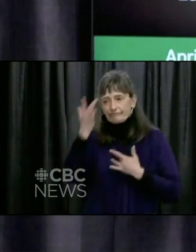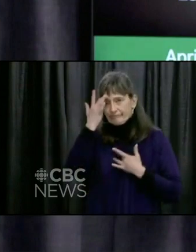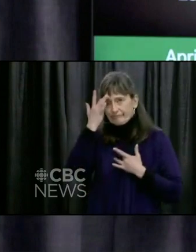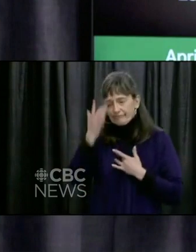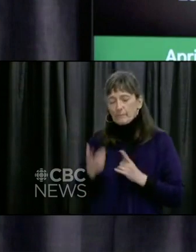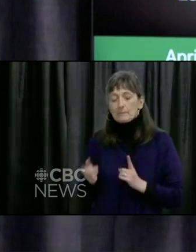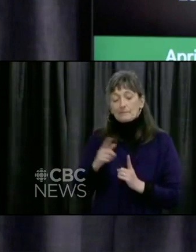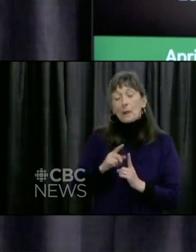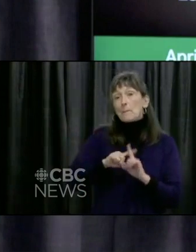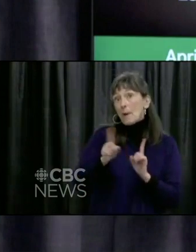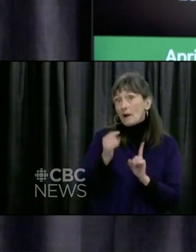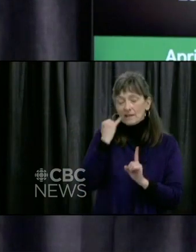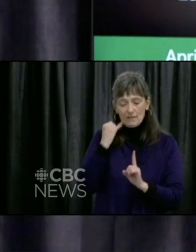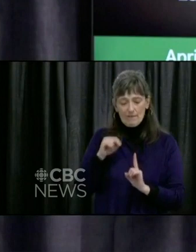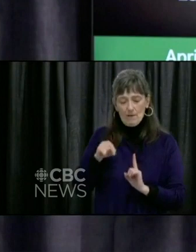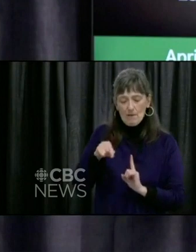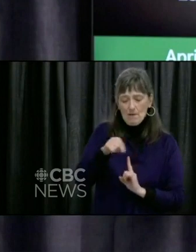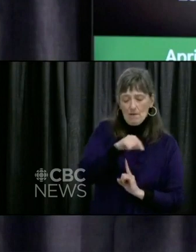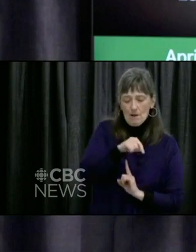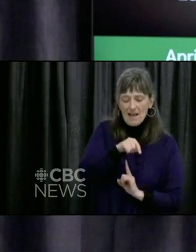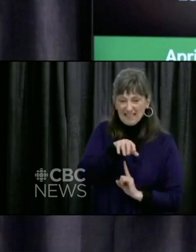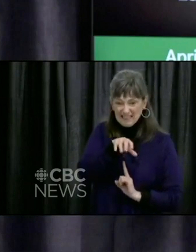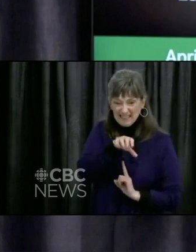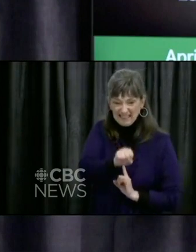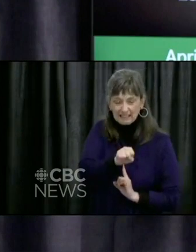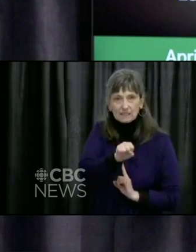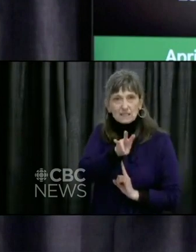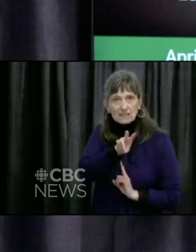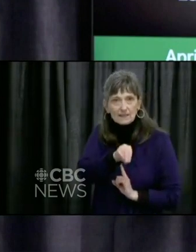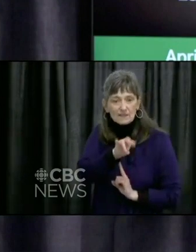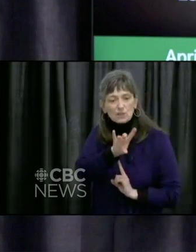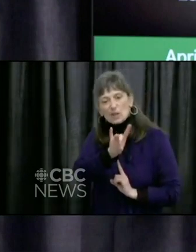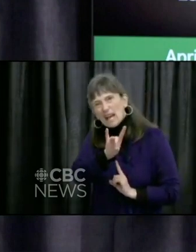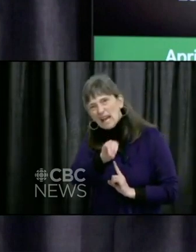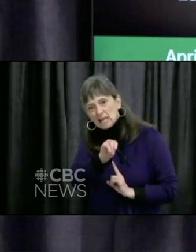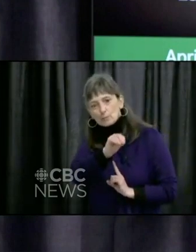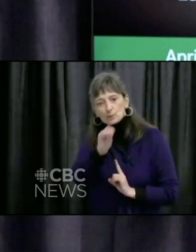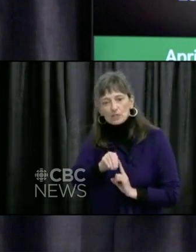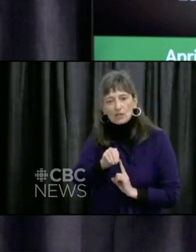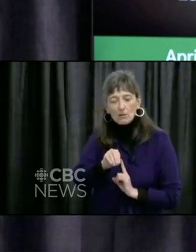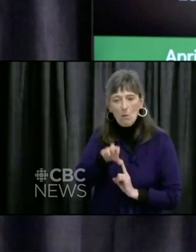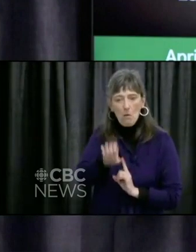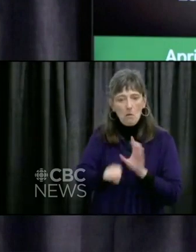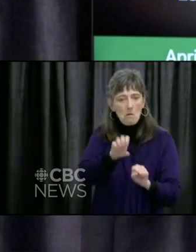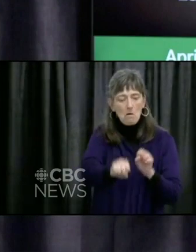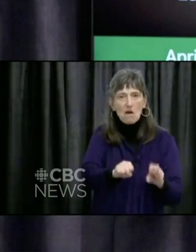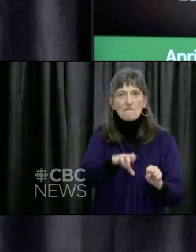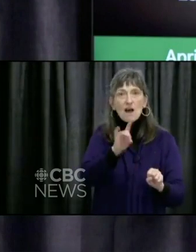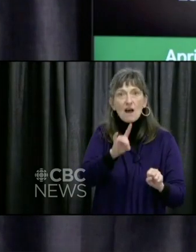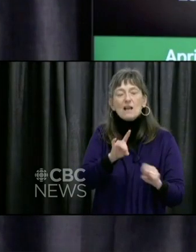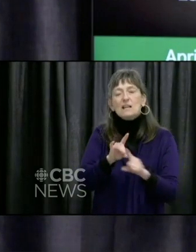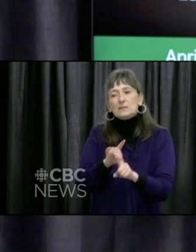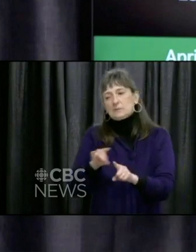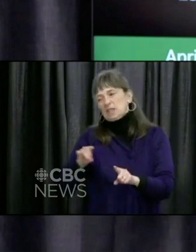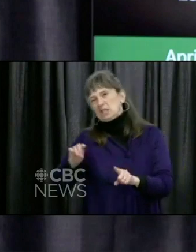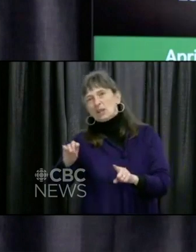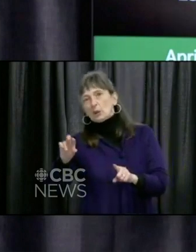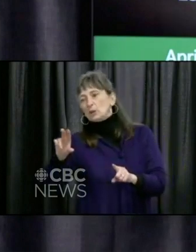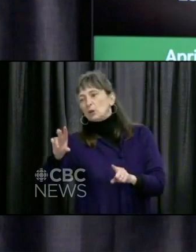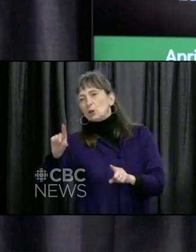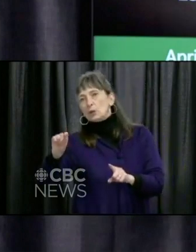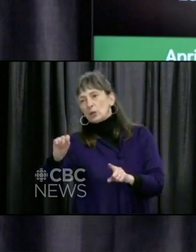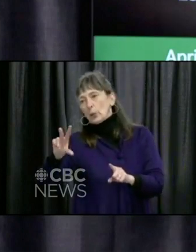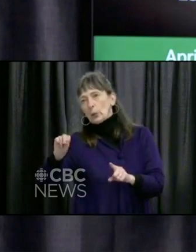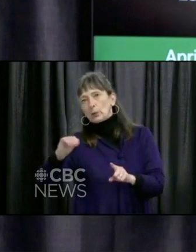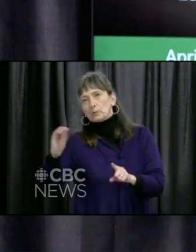hand, hypothetically, you can identify at least 70% of your contacts, that means there's less people out there infecting other